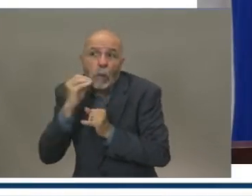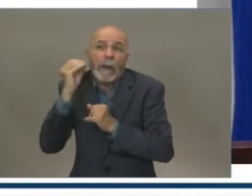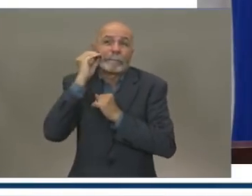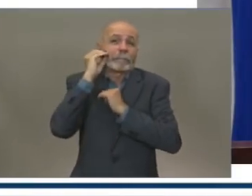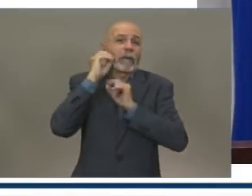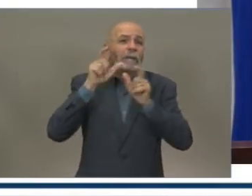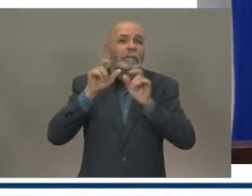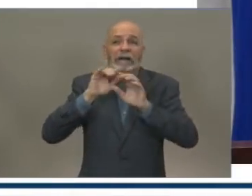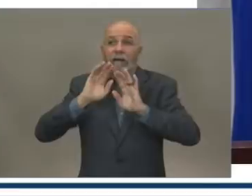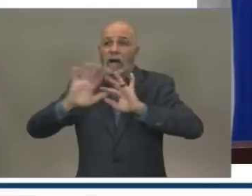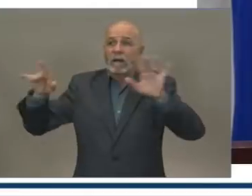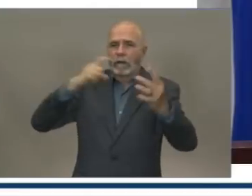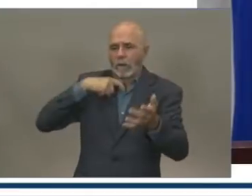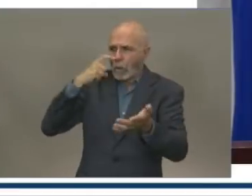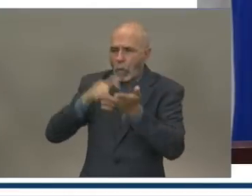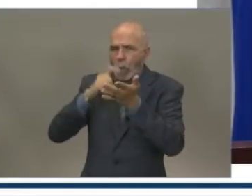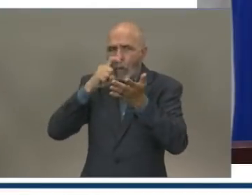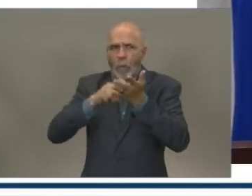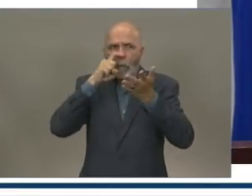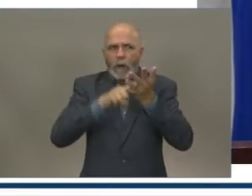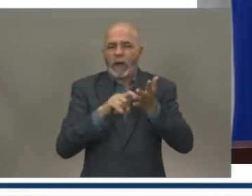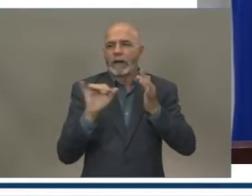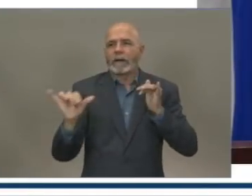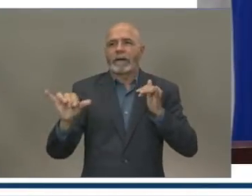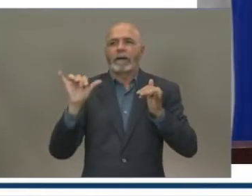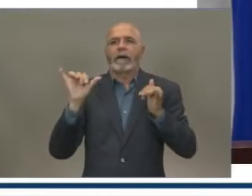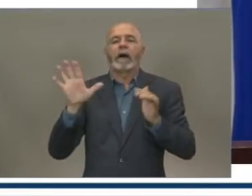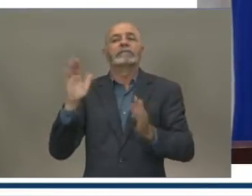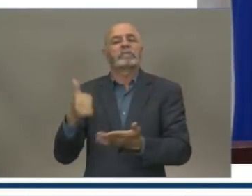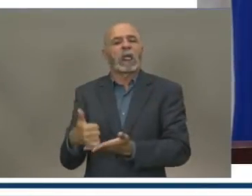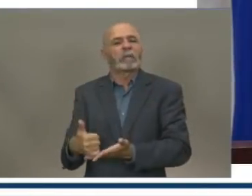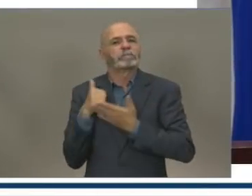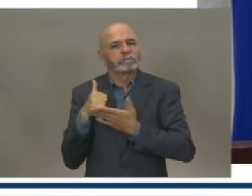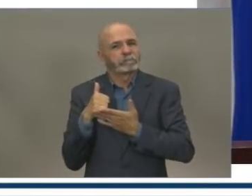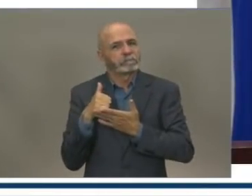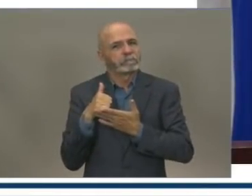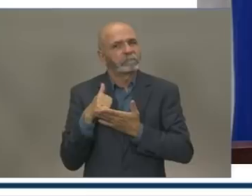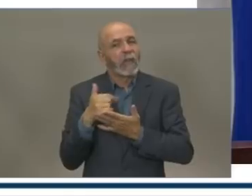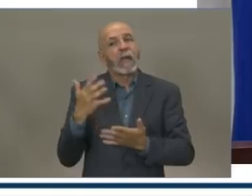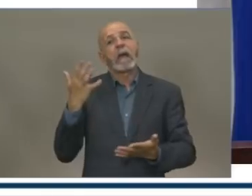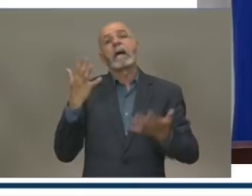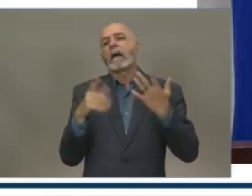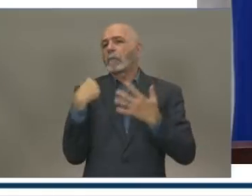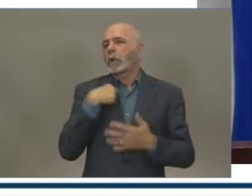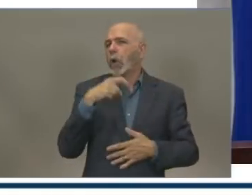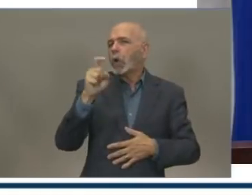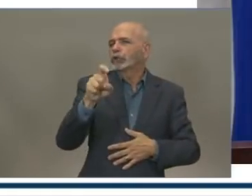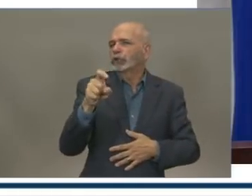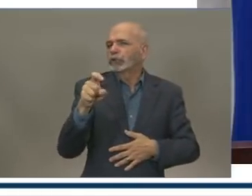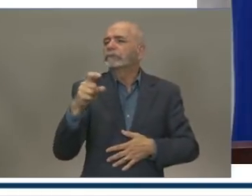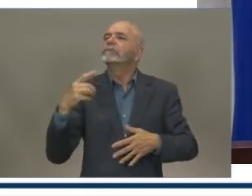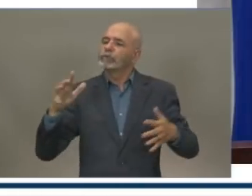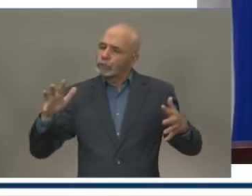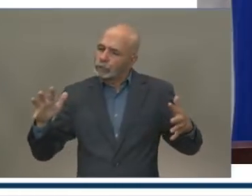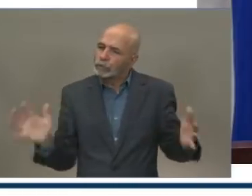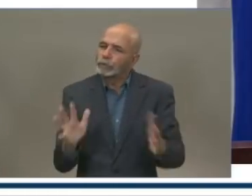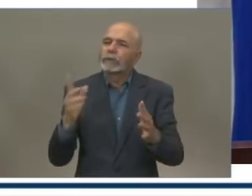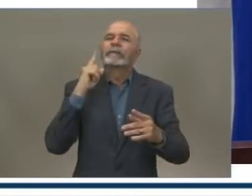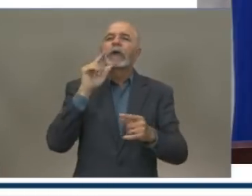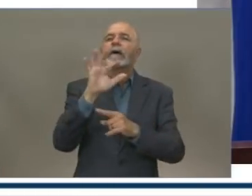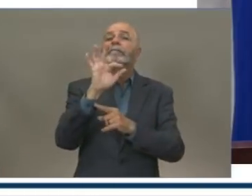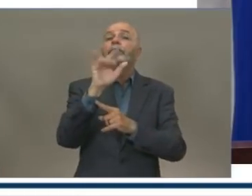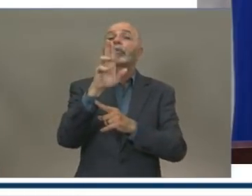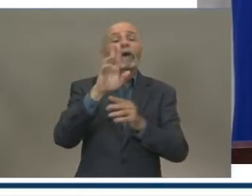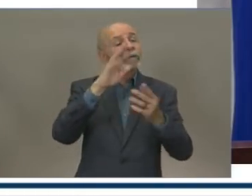let's learn from the COVID experience and keep influenza to a minimum as well. And that includes vaccination for